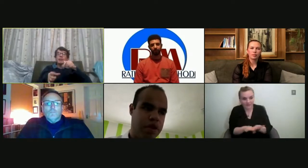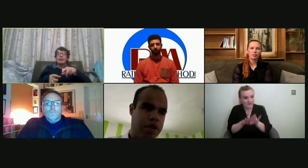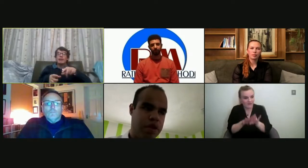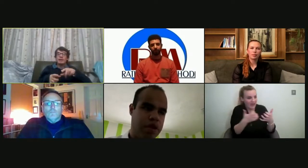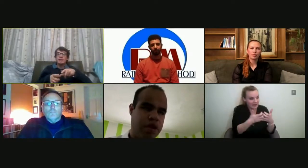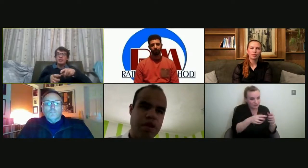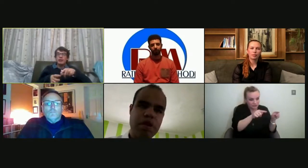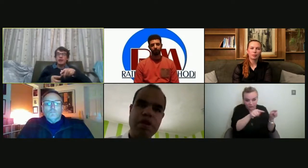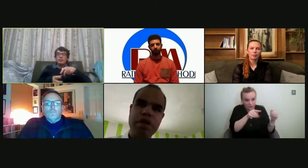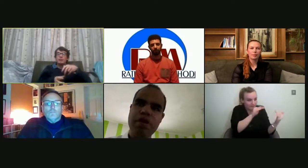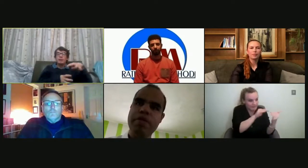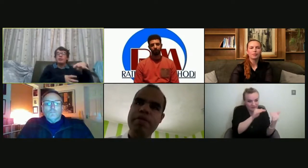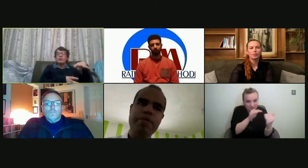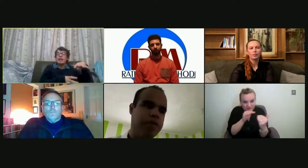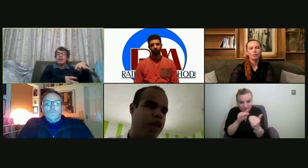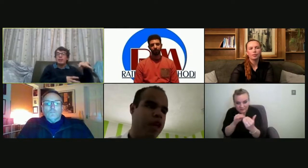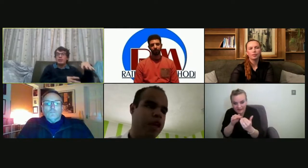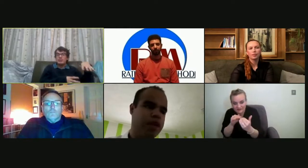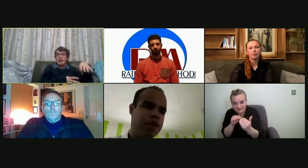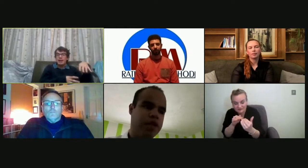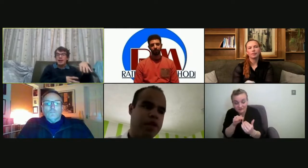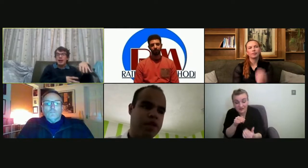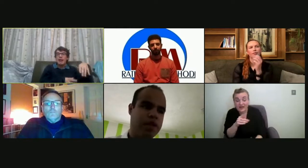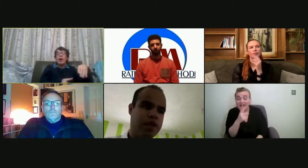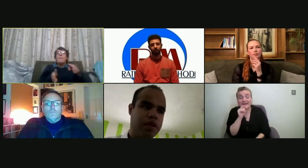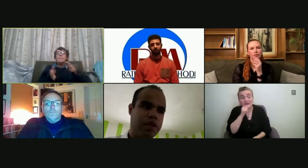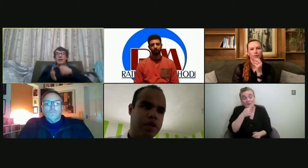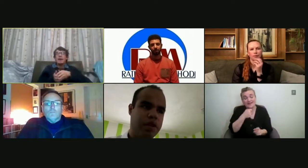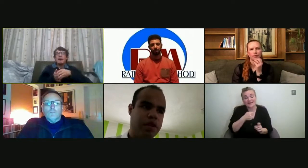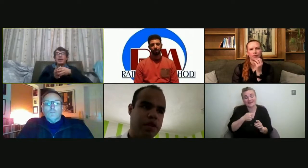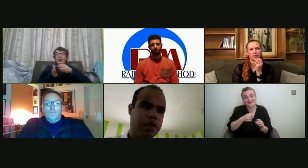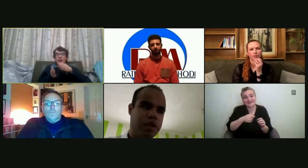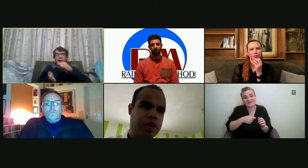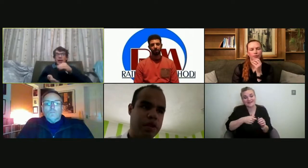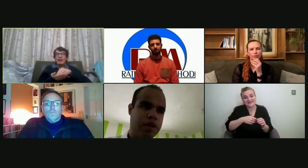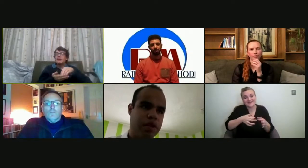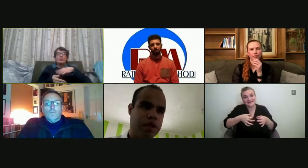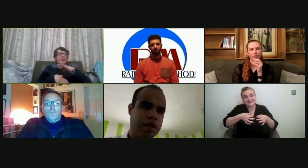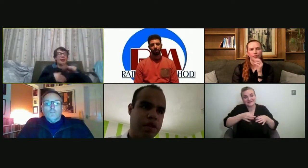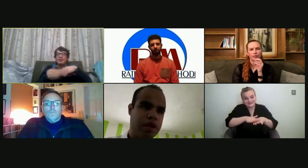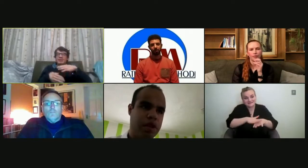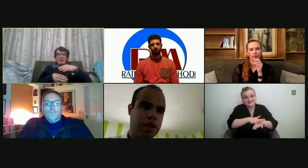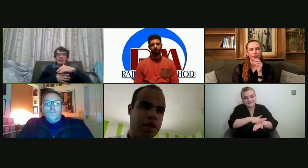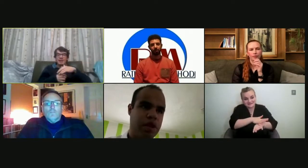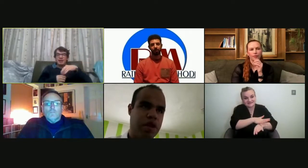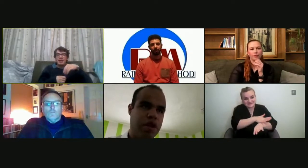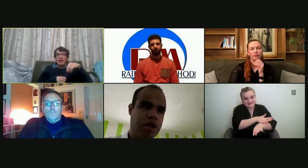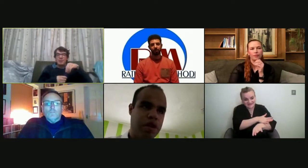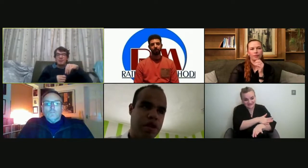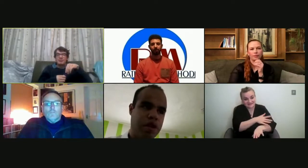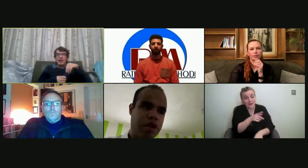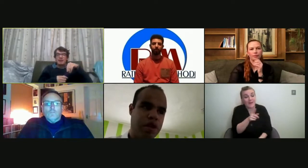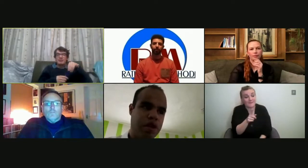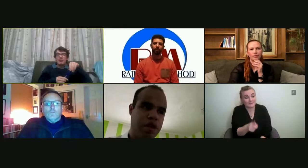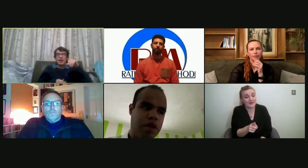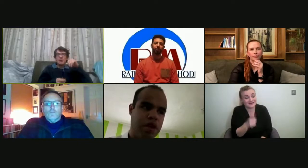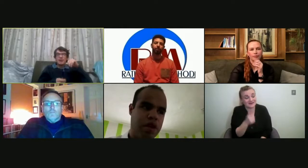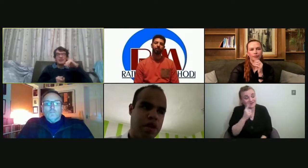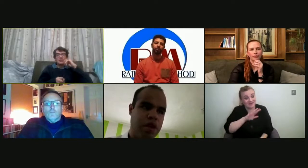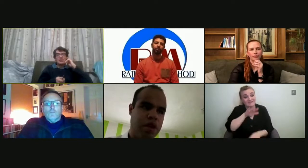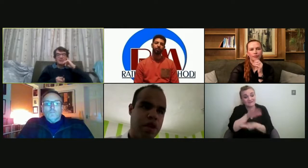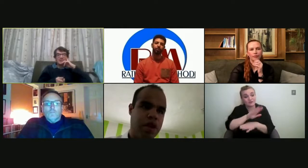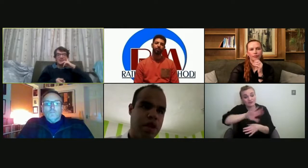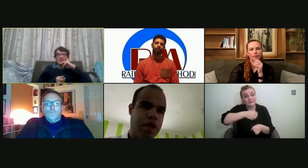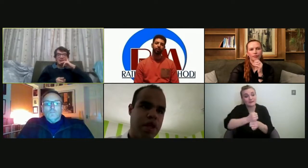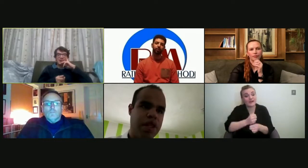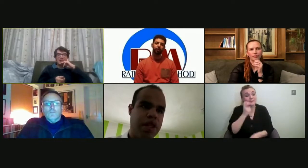be at the beginning of something. It probably will take a while to get there, but it'll make things easier. So if anyone